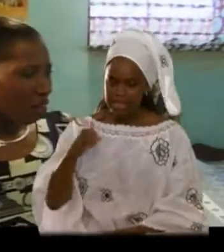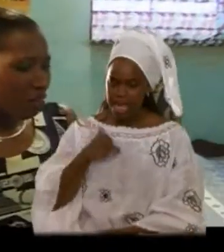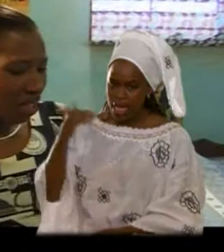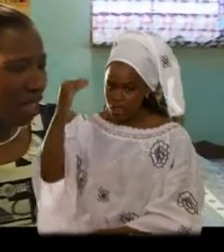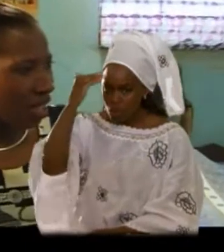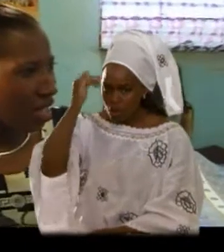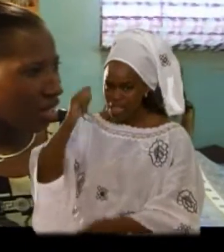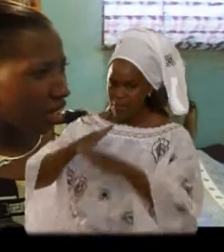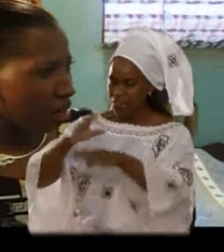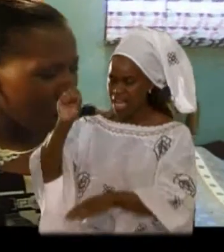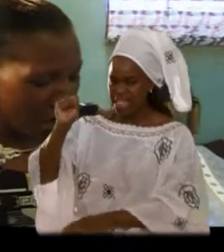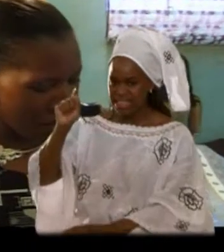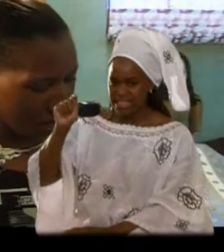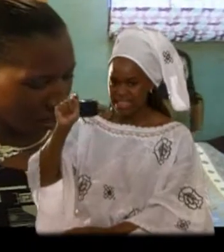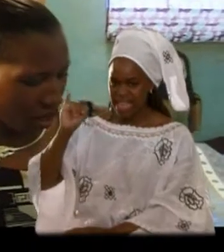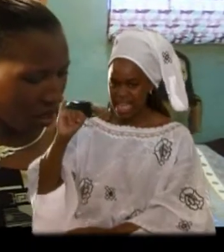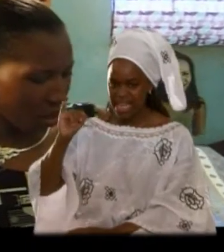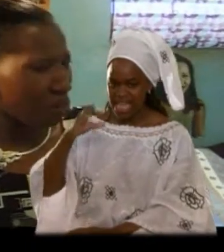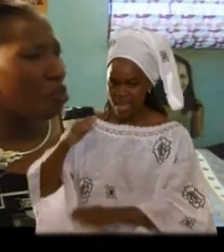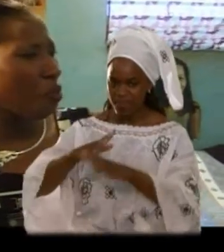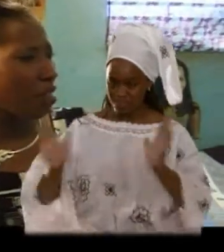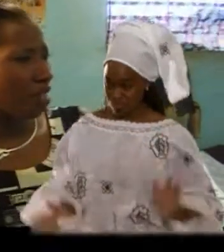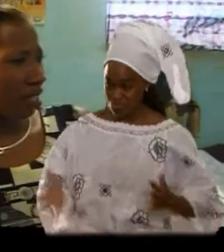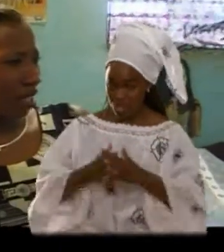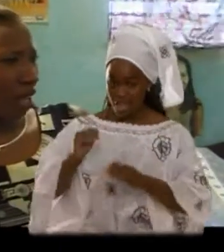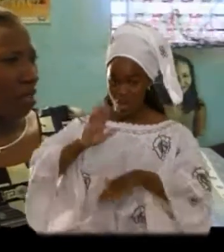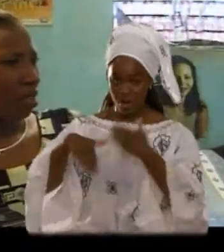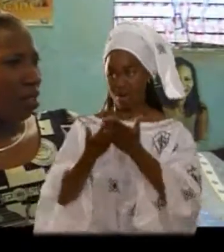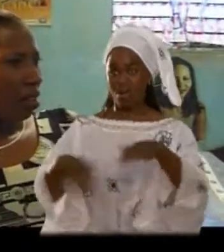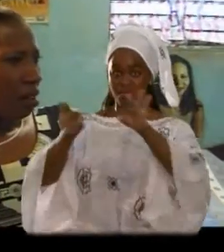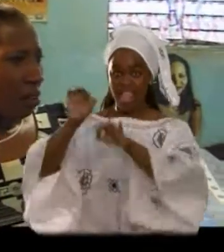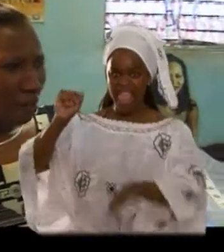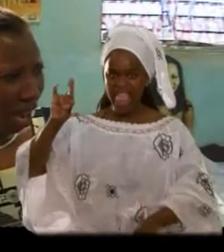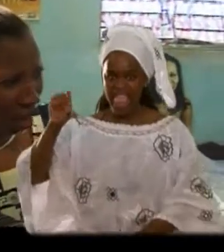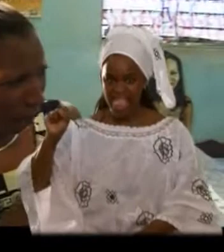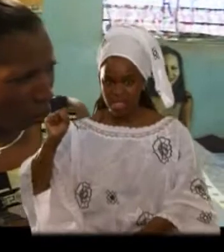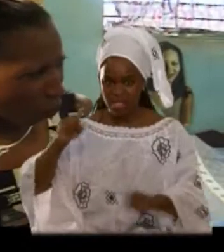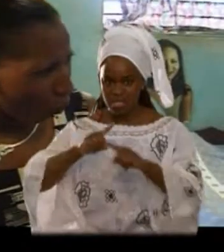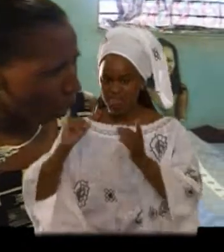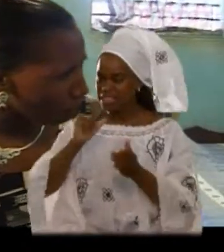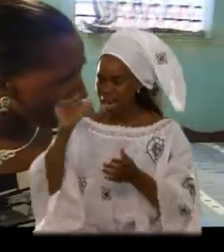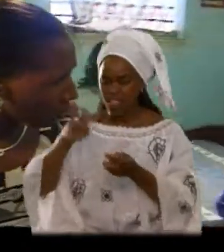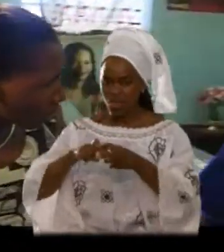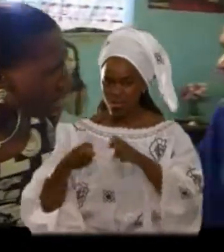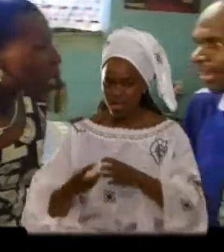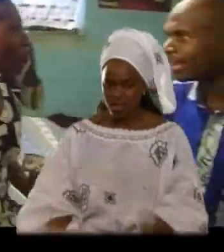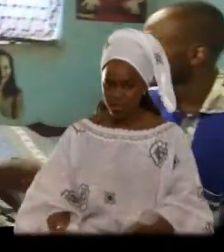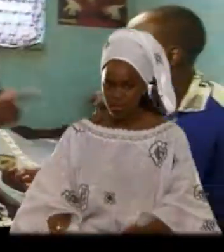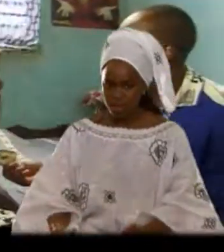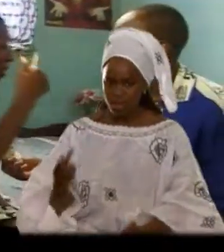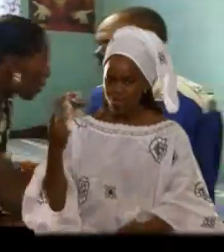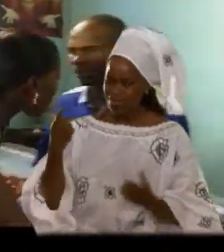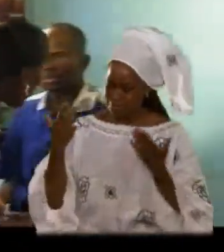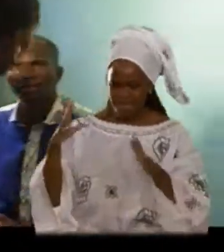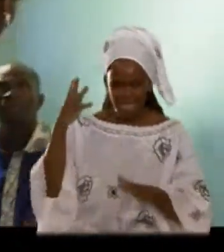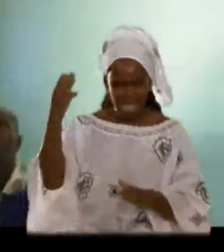It prevents STIs and pregnancy and above all, AIDS. But that is not the problem. We've been going out